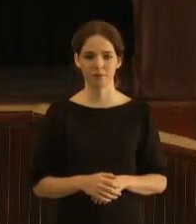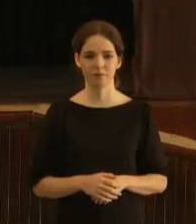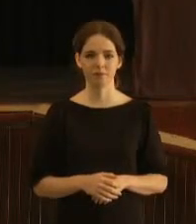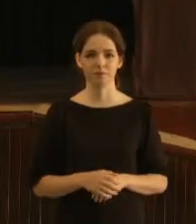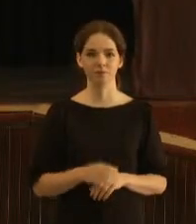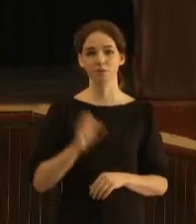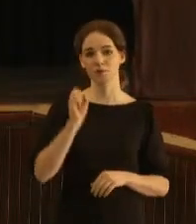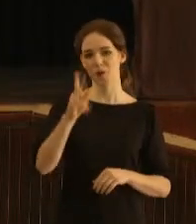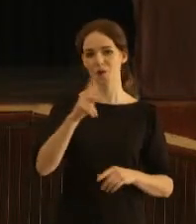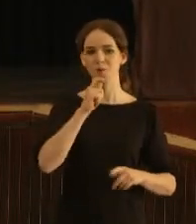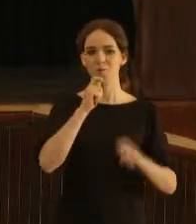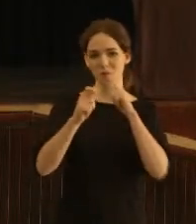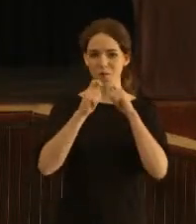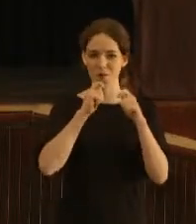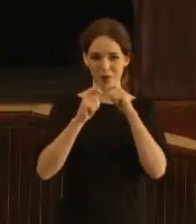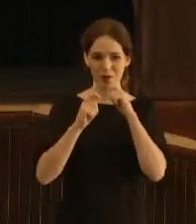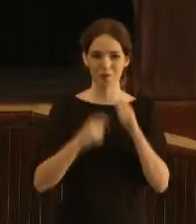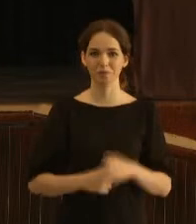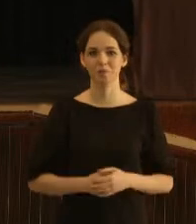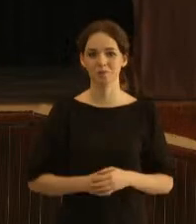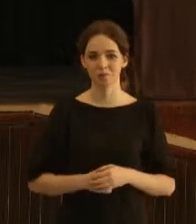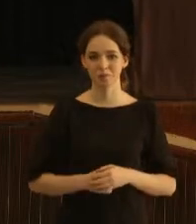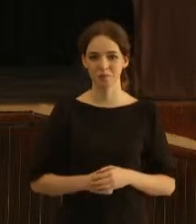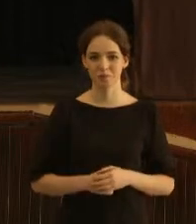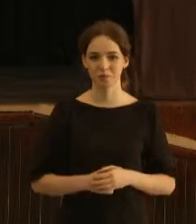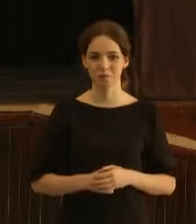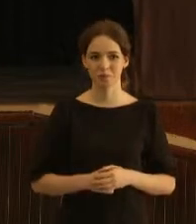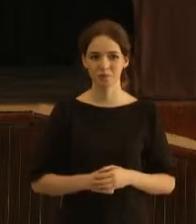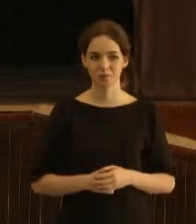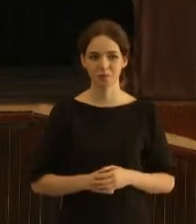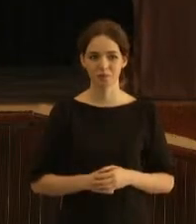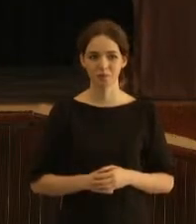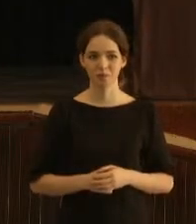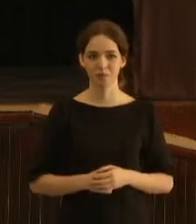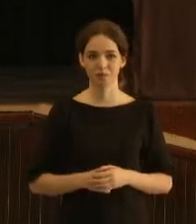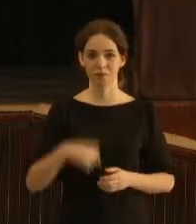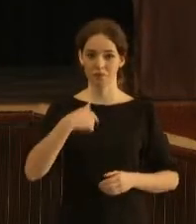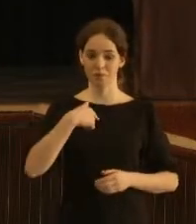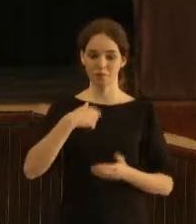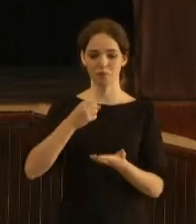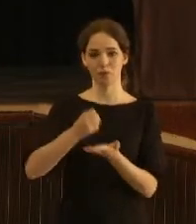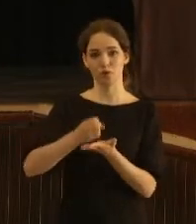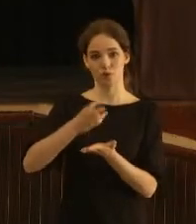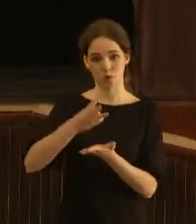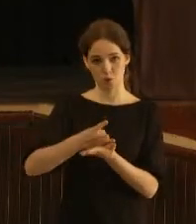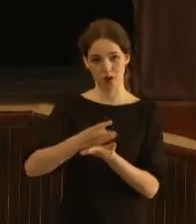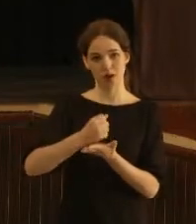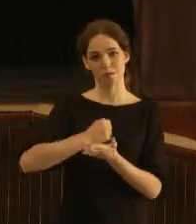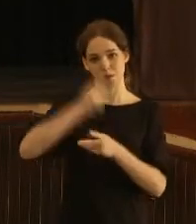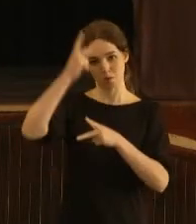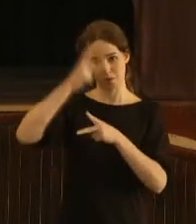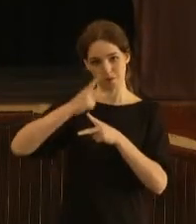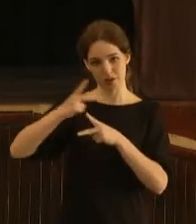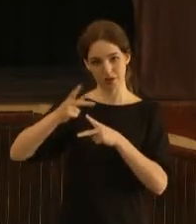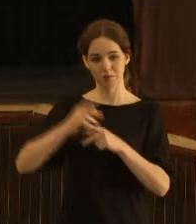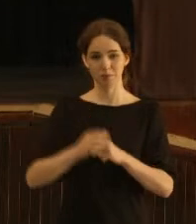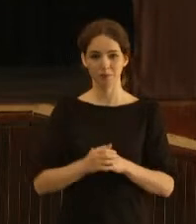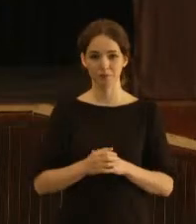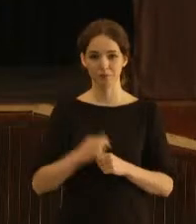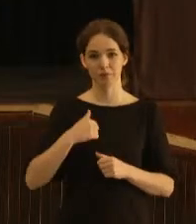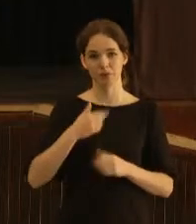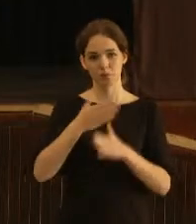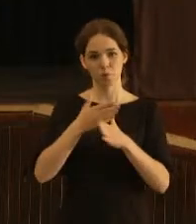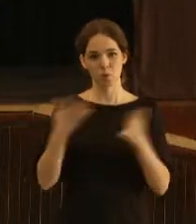okay, good morning. I'm Amor van Lochenberg. Molweni bethu nana. I'm a social worker by profession, currently working in this